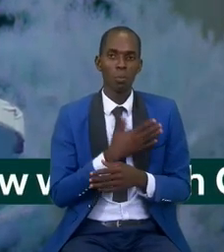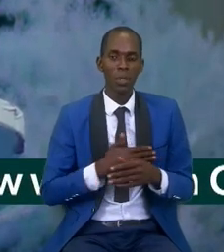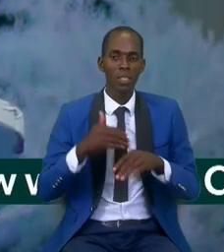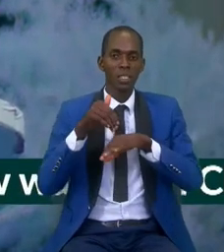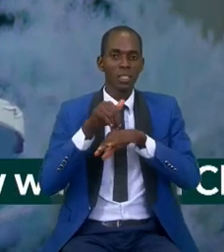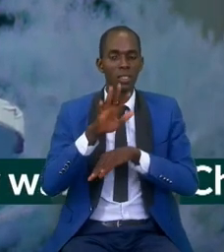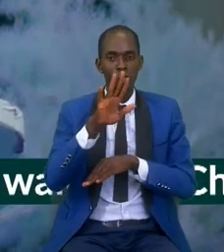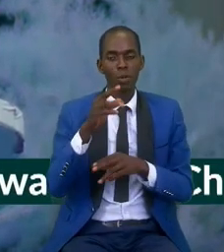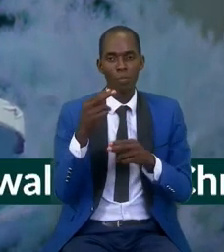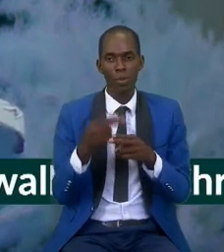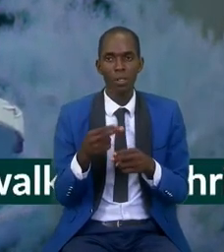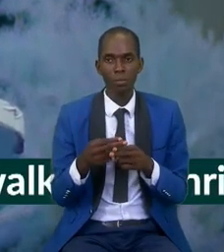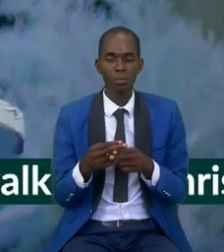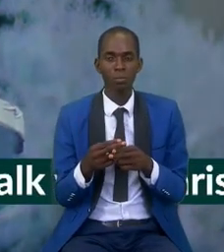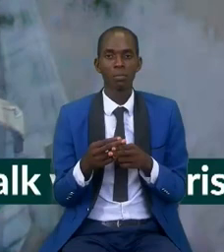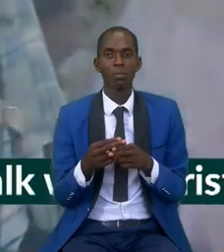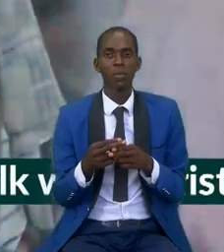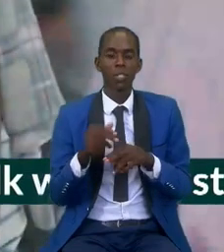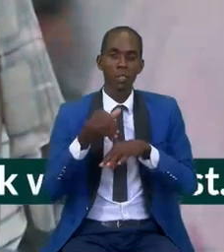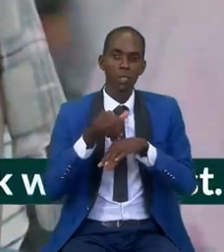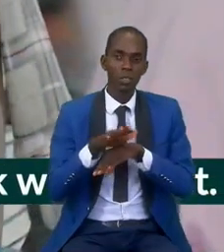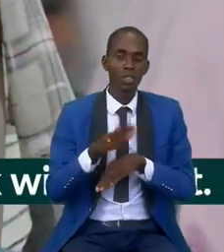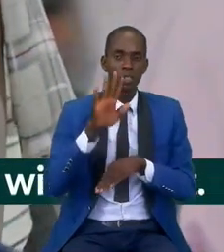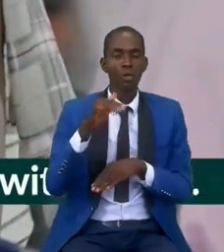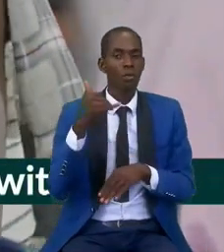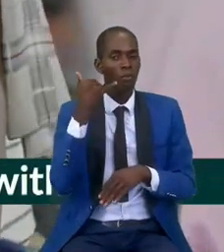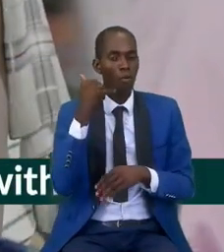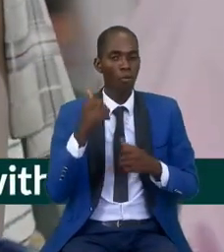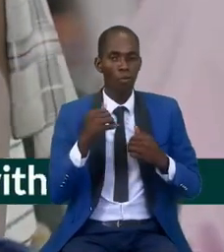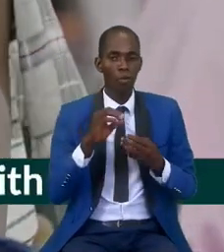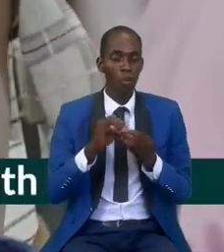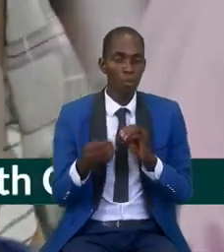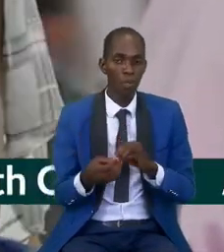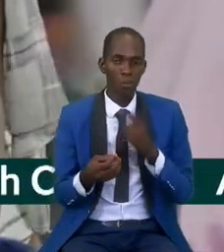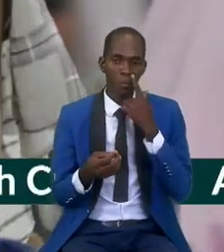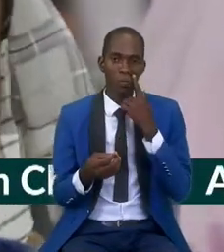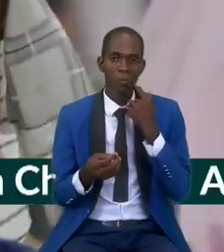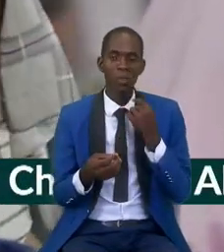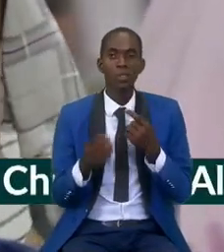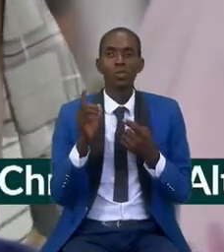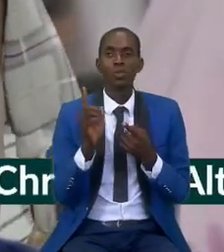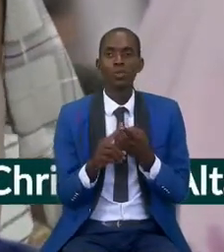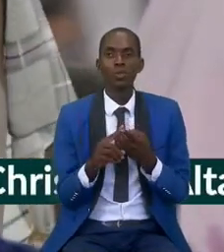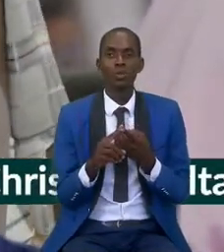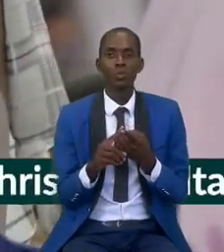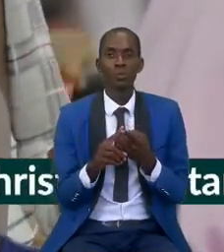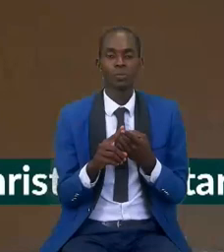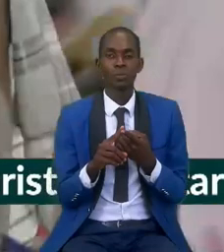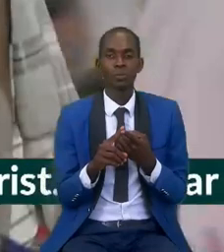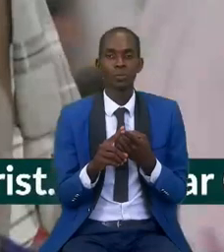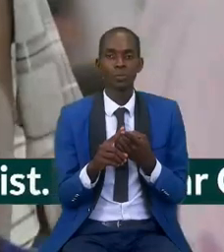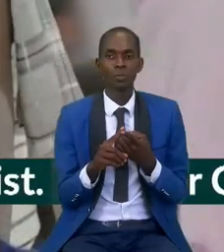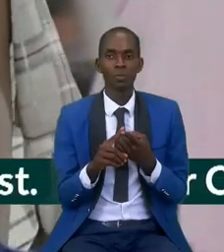number to the ad to the WhatsApp number I'm going to call now